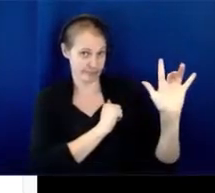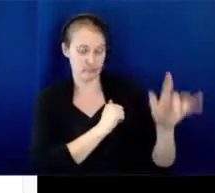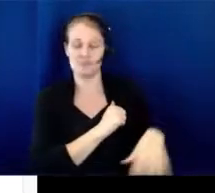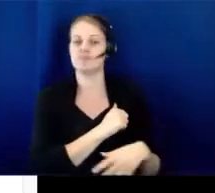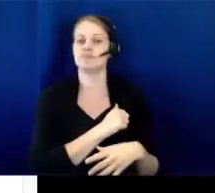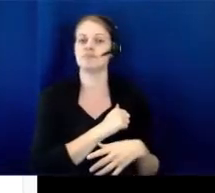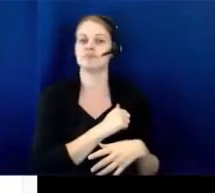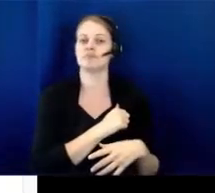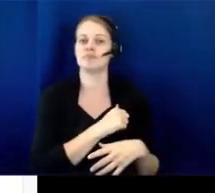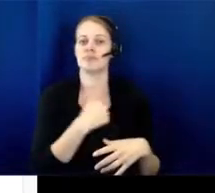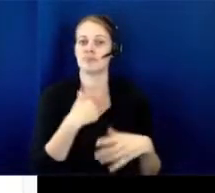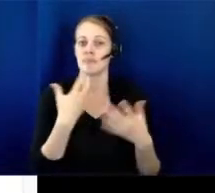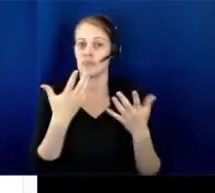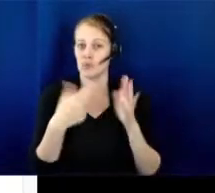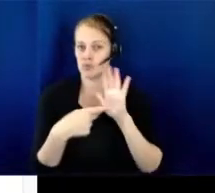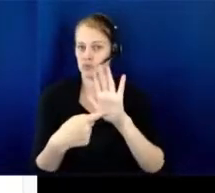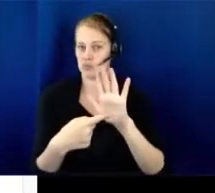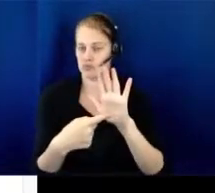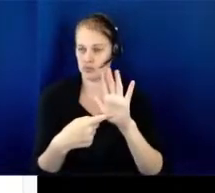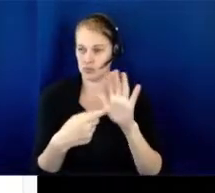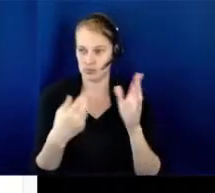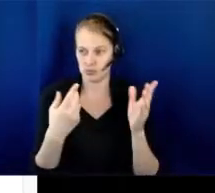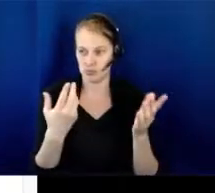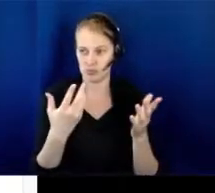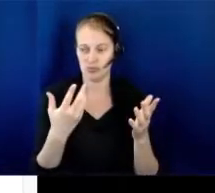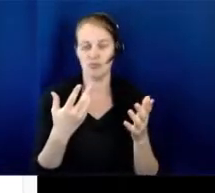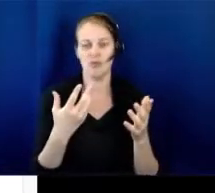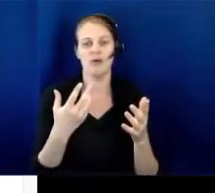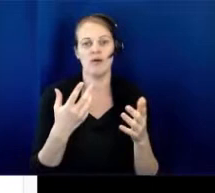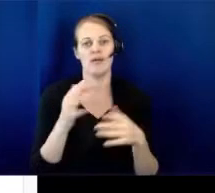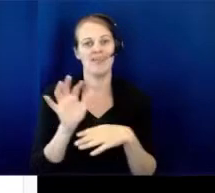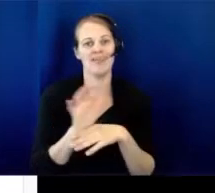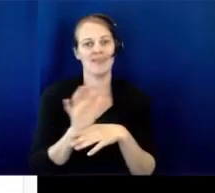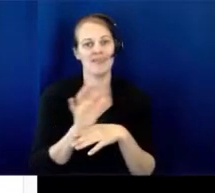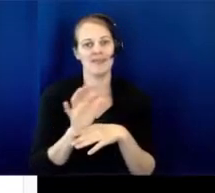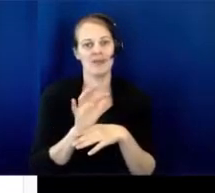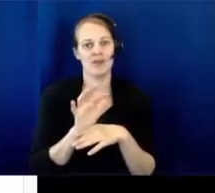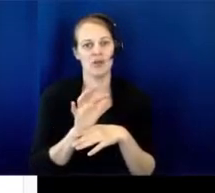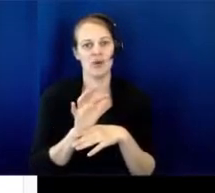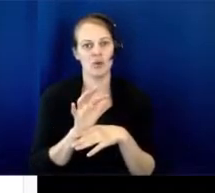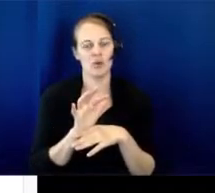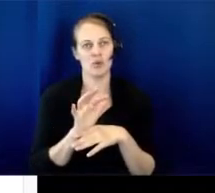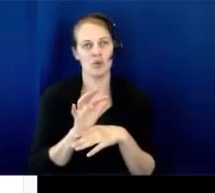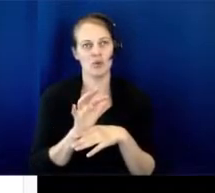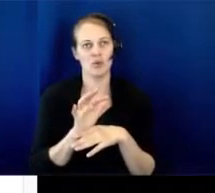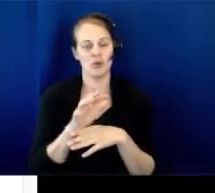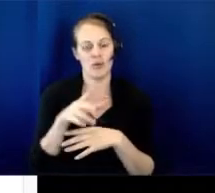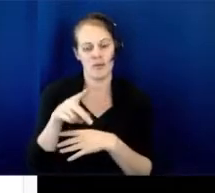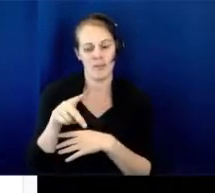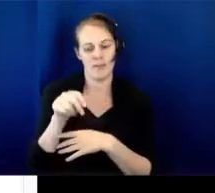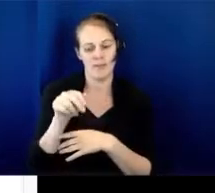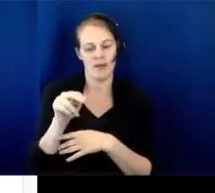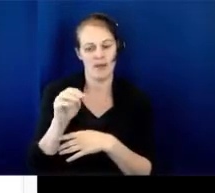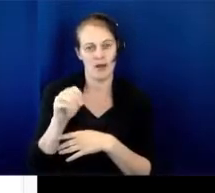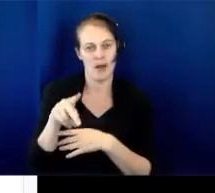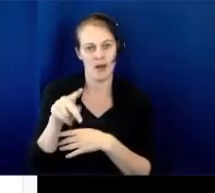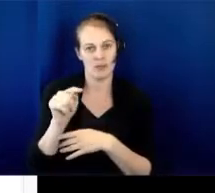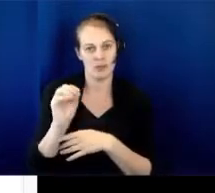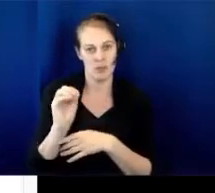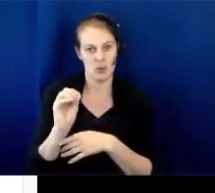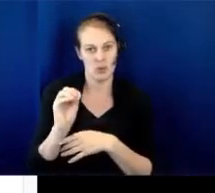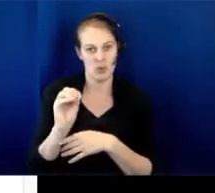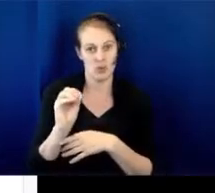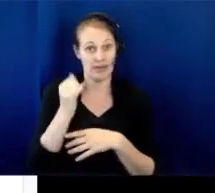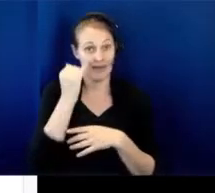that I do like to point out here is that the video does not actually, what Panopto actually does is it pauses the video when you